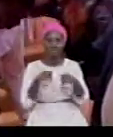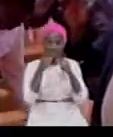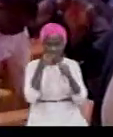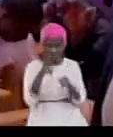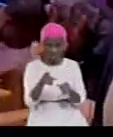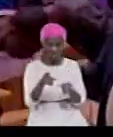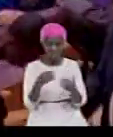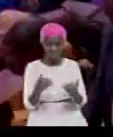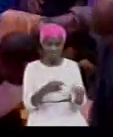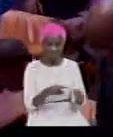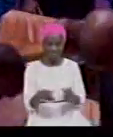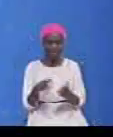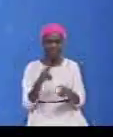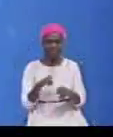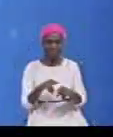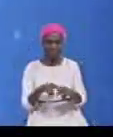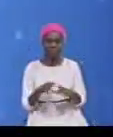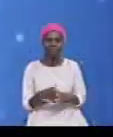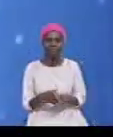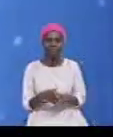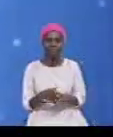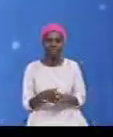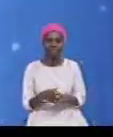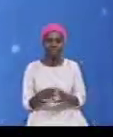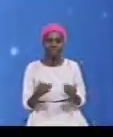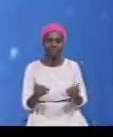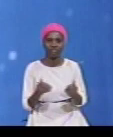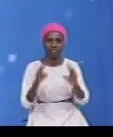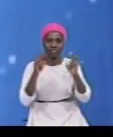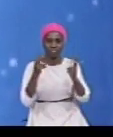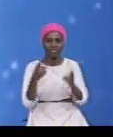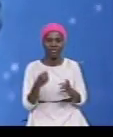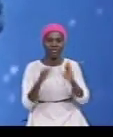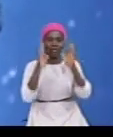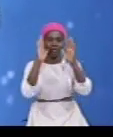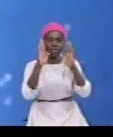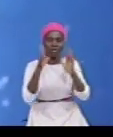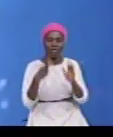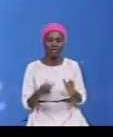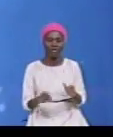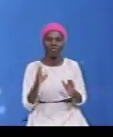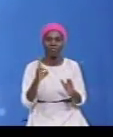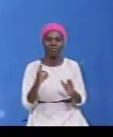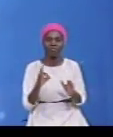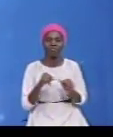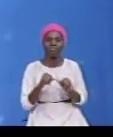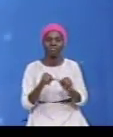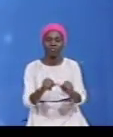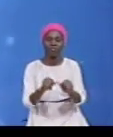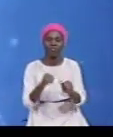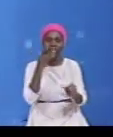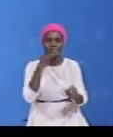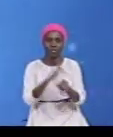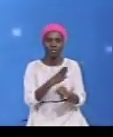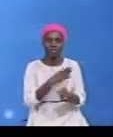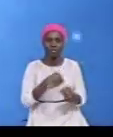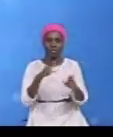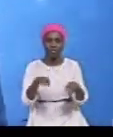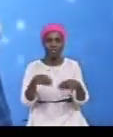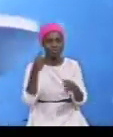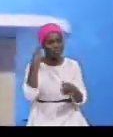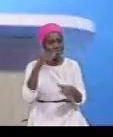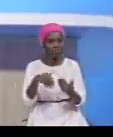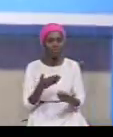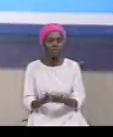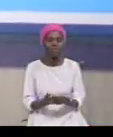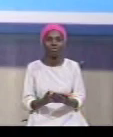can sit down. We're talking about the wonders of perpetual promise and provision for all. Be it the last day.